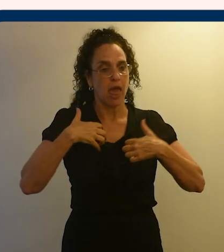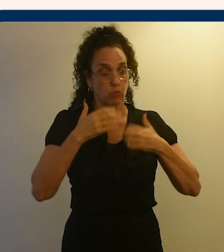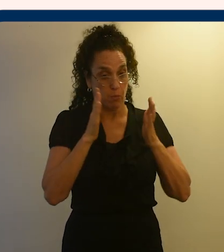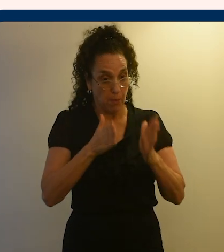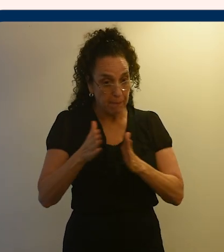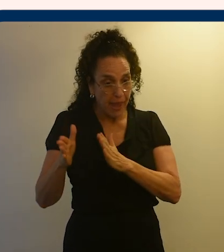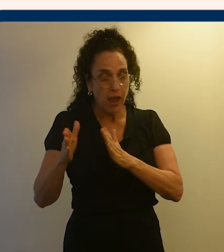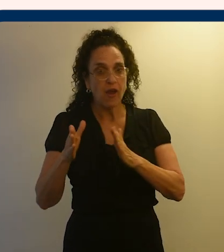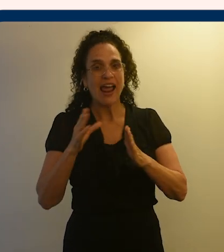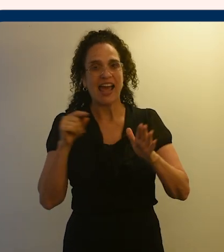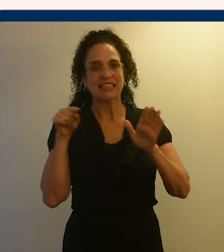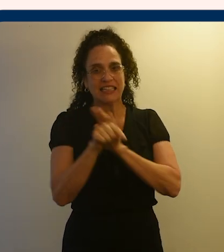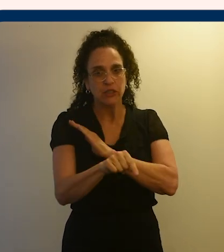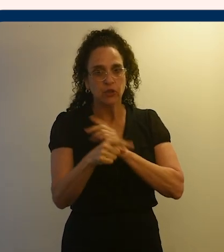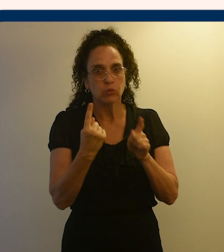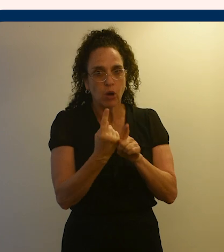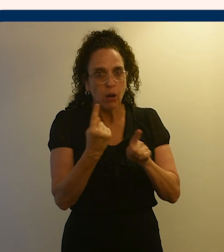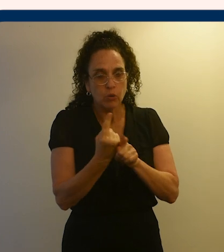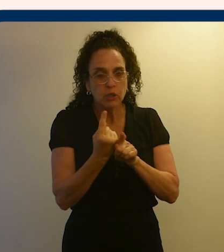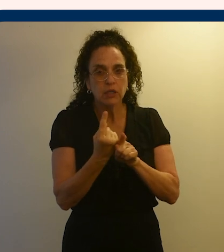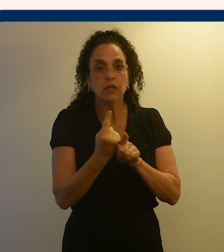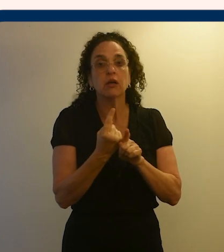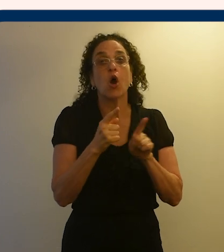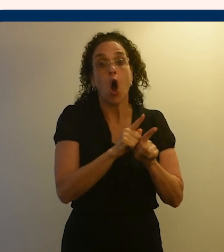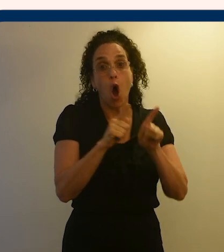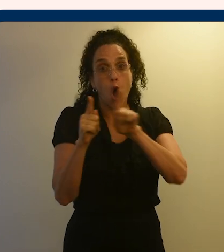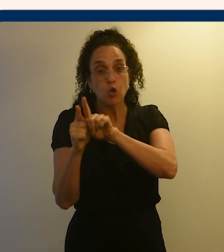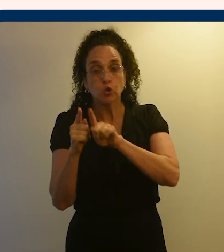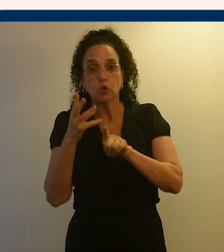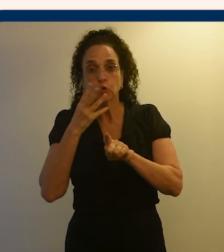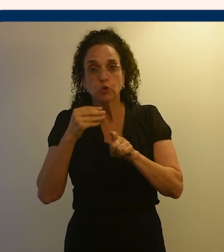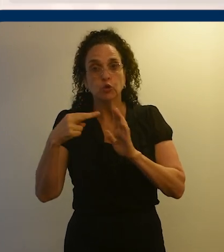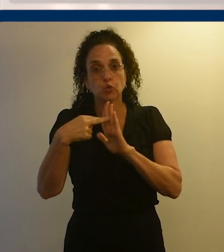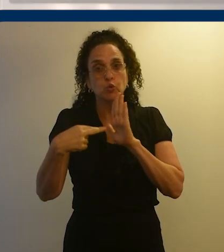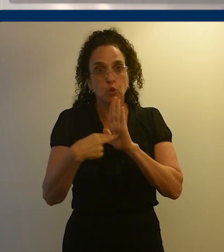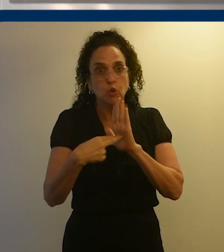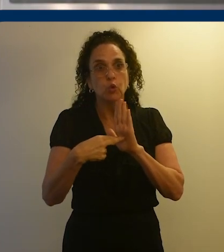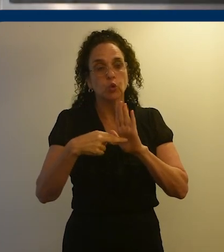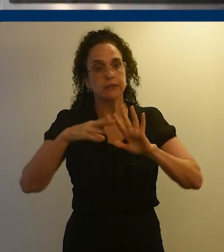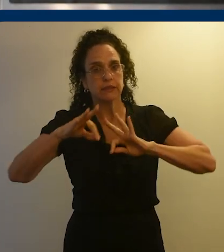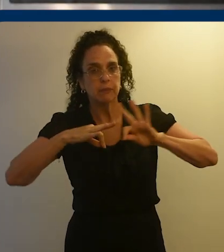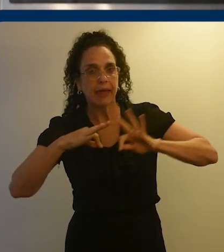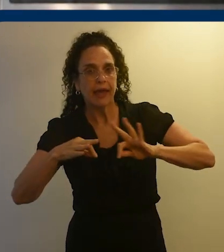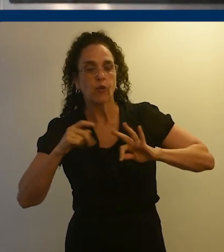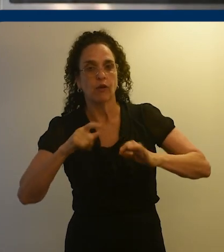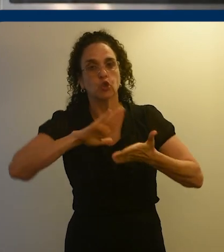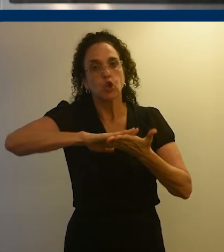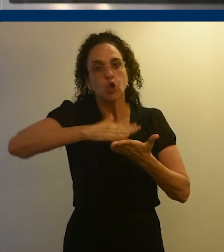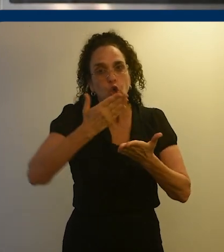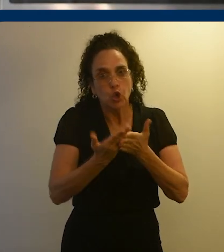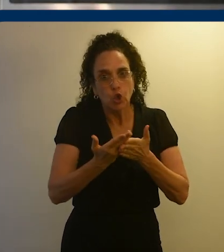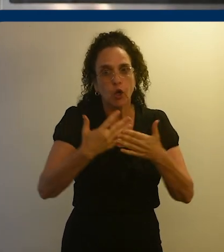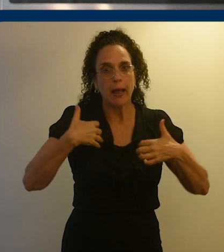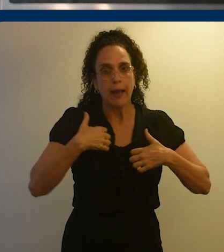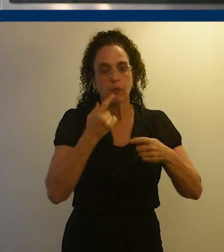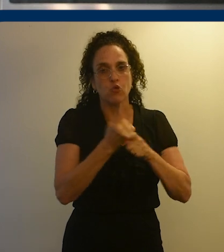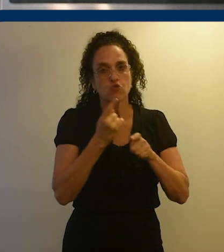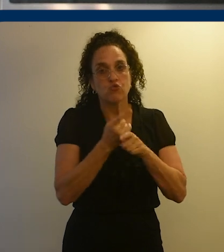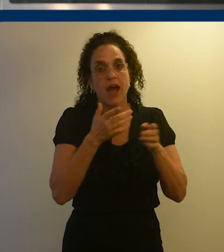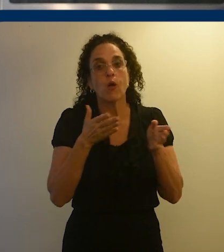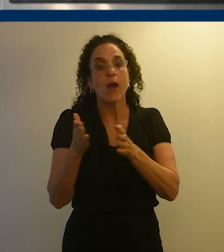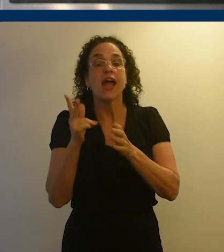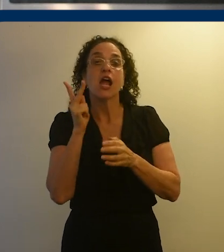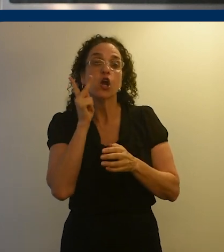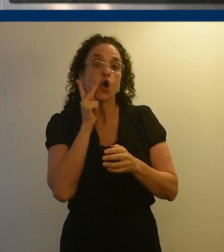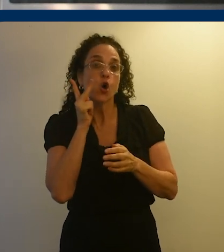Jewish tradition, and it was cooked in the right way. So kosher or kashrut means a state